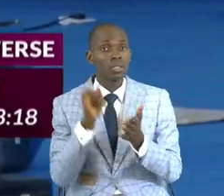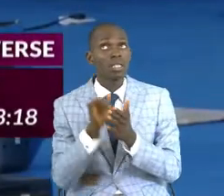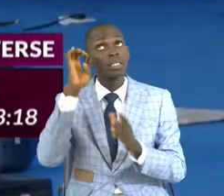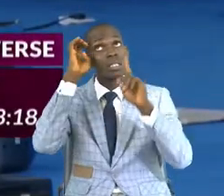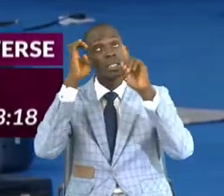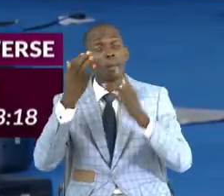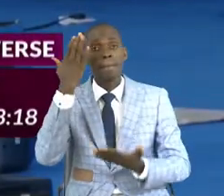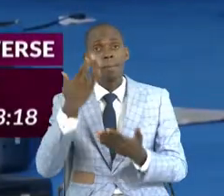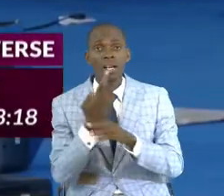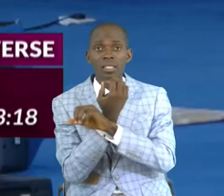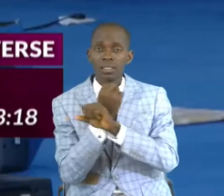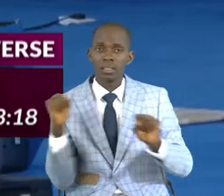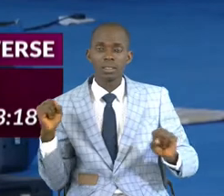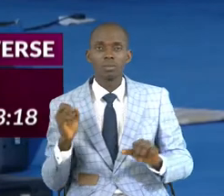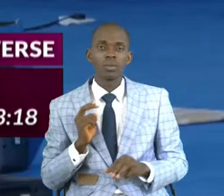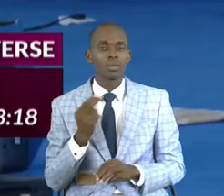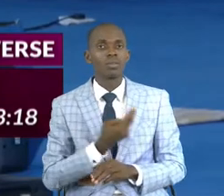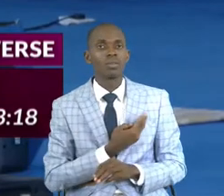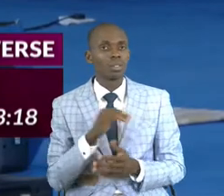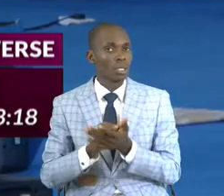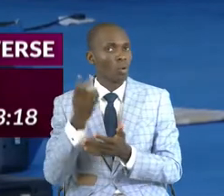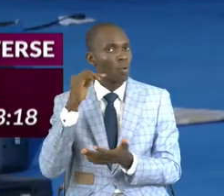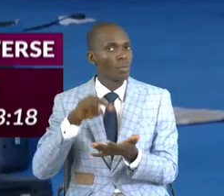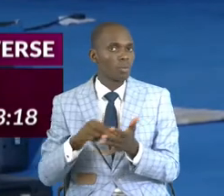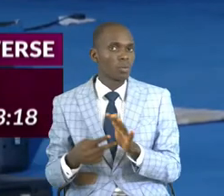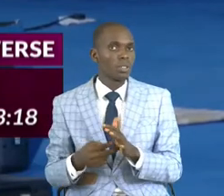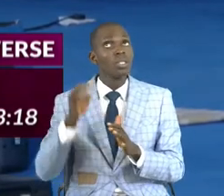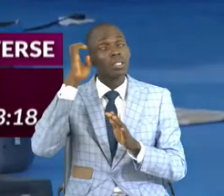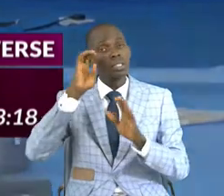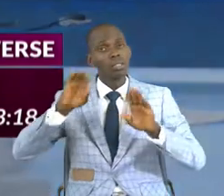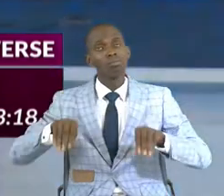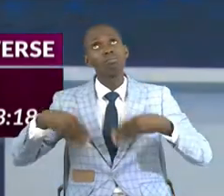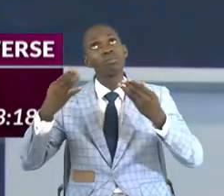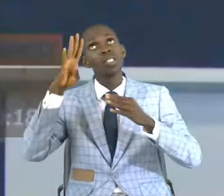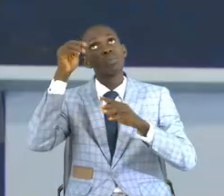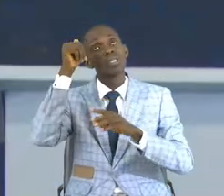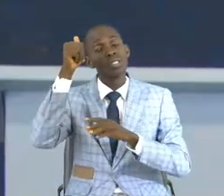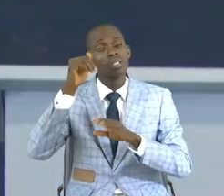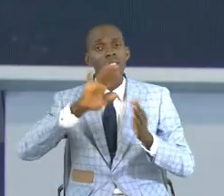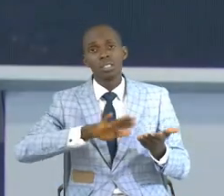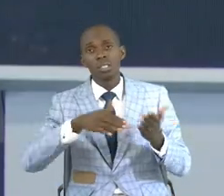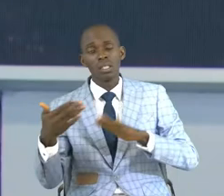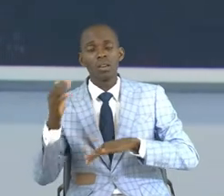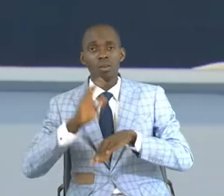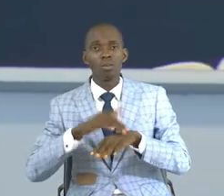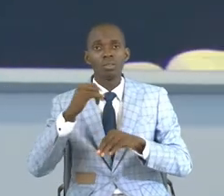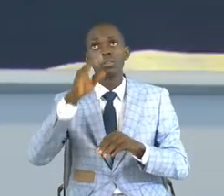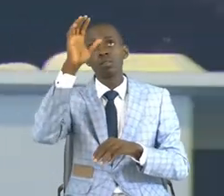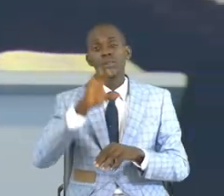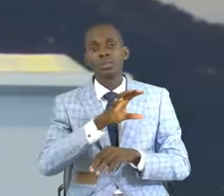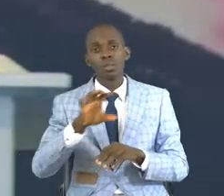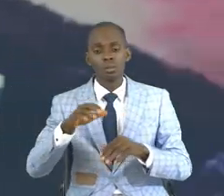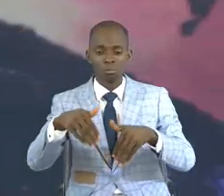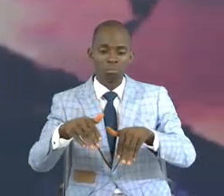gave himself. He died on the cross. He was buried. He rose